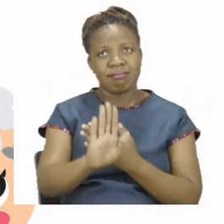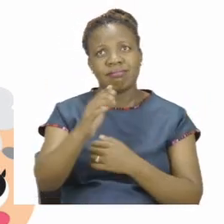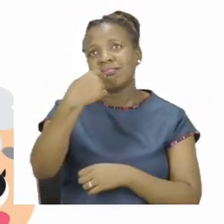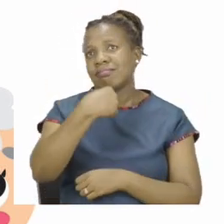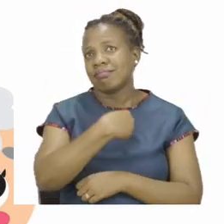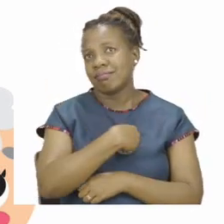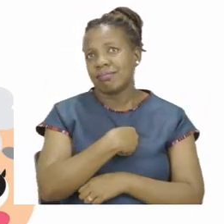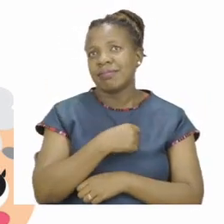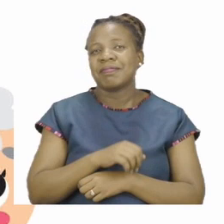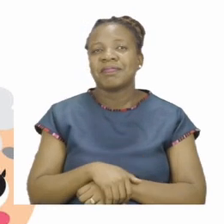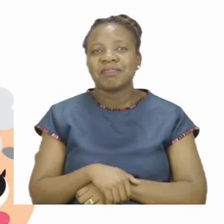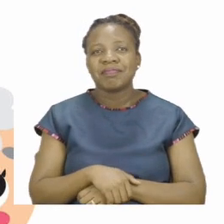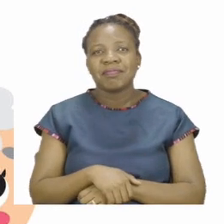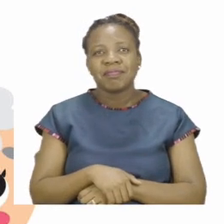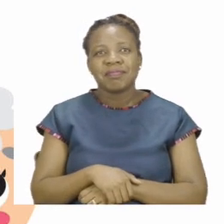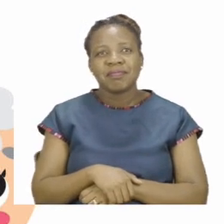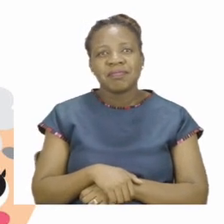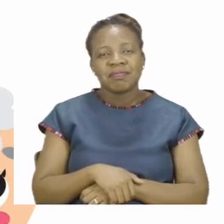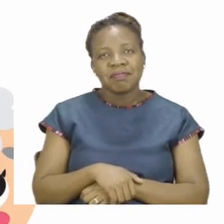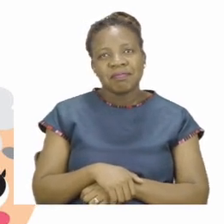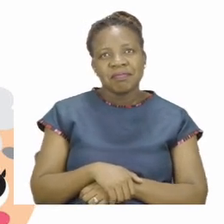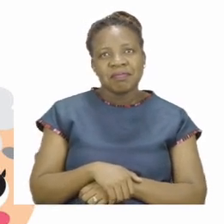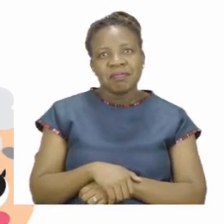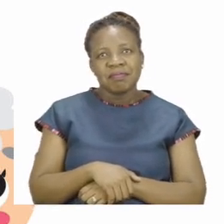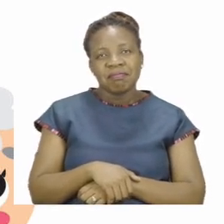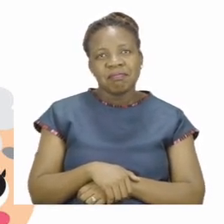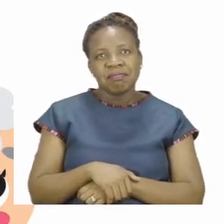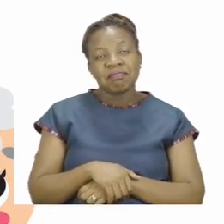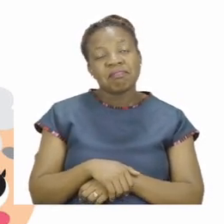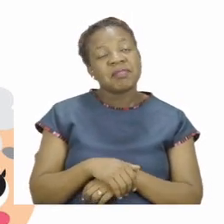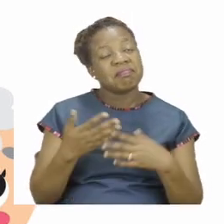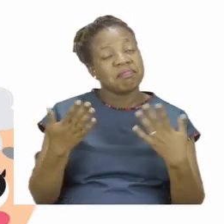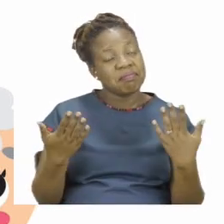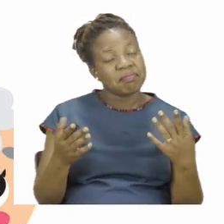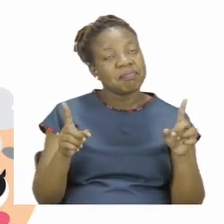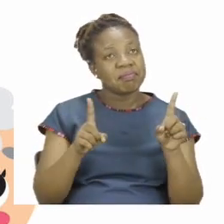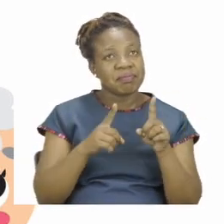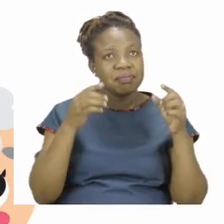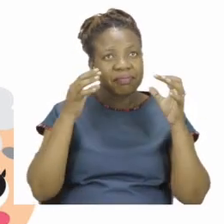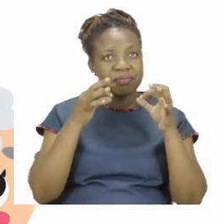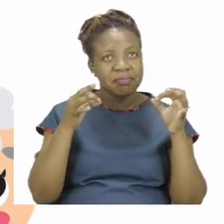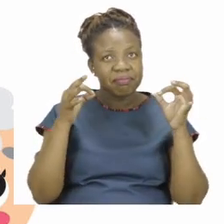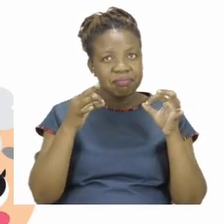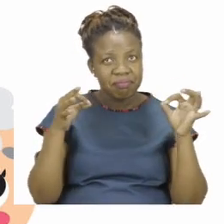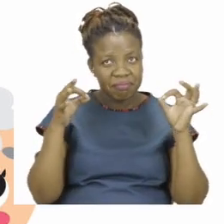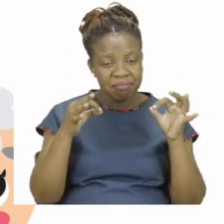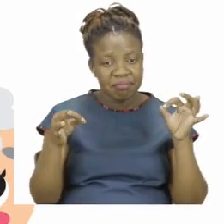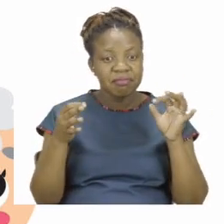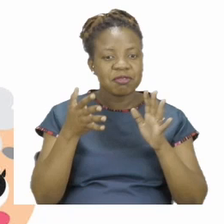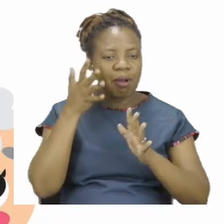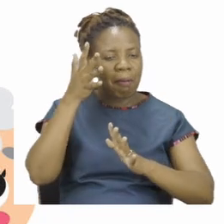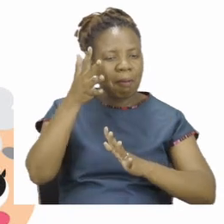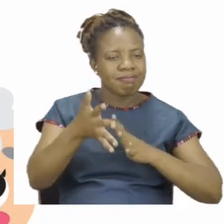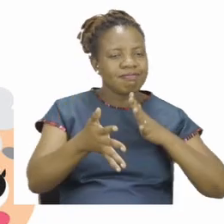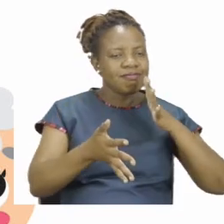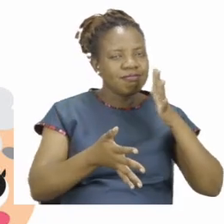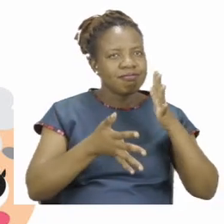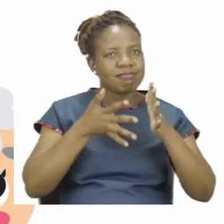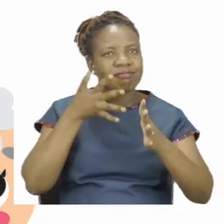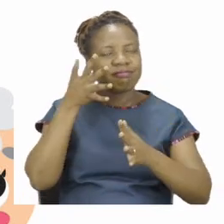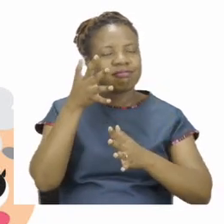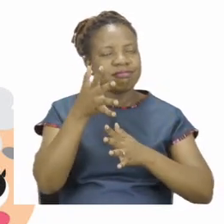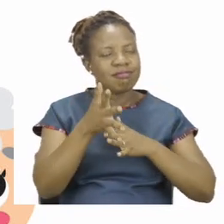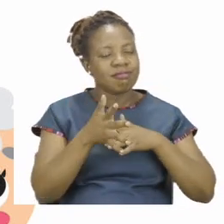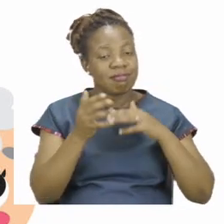is actually a nursery rhyme and a little song, and I'm sure you can sing it with your friends and family. For